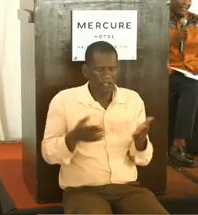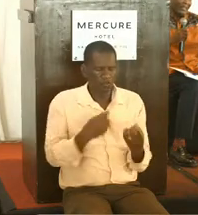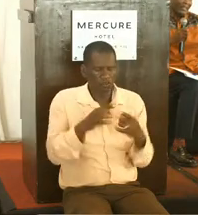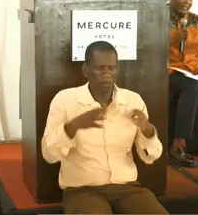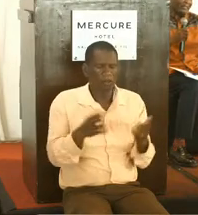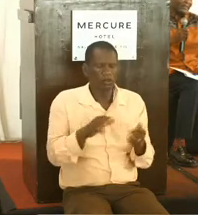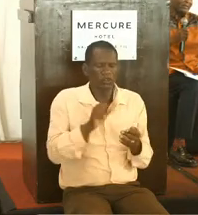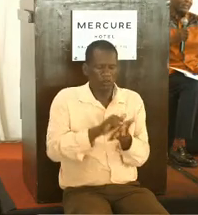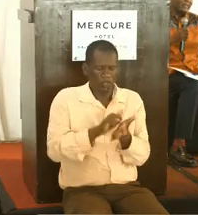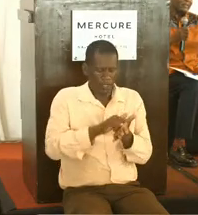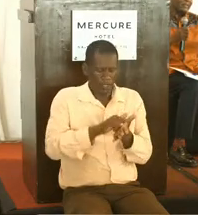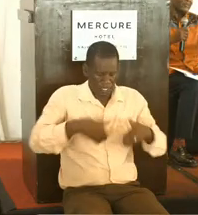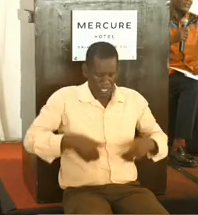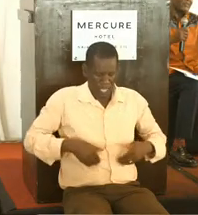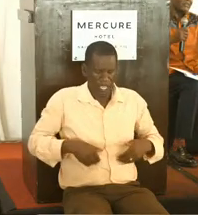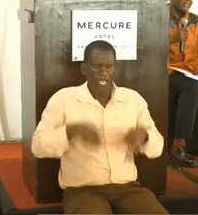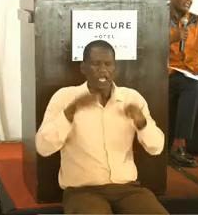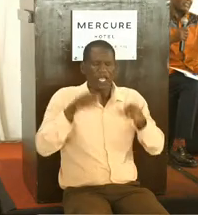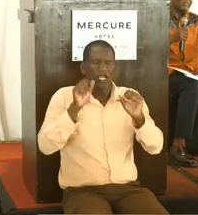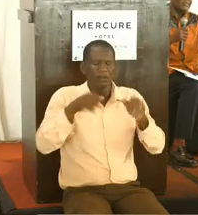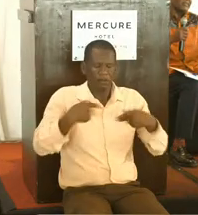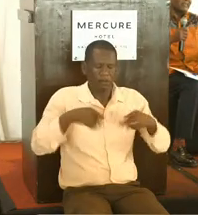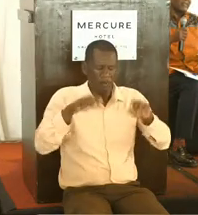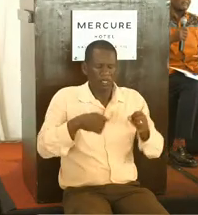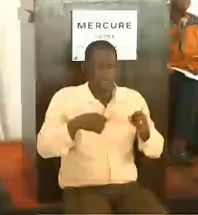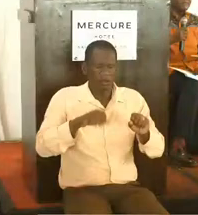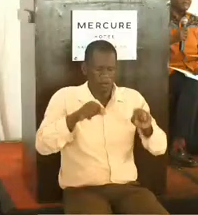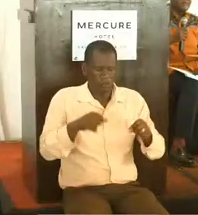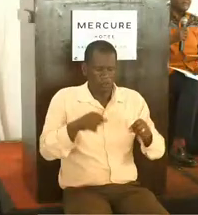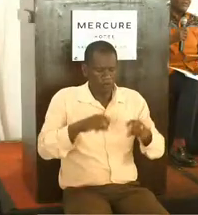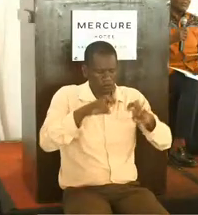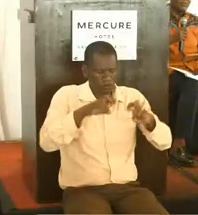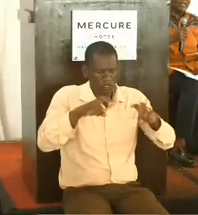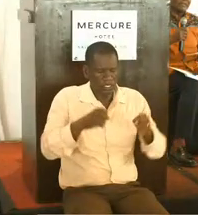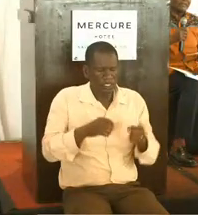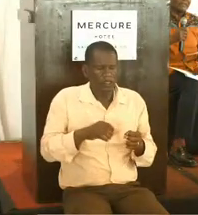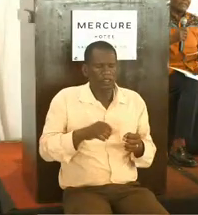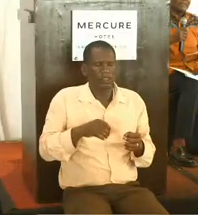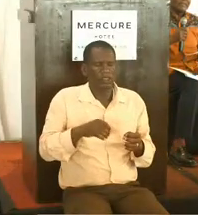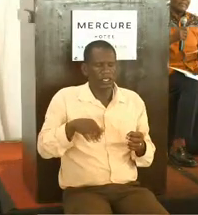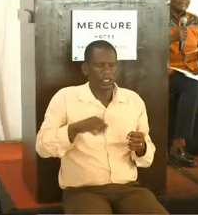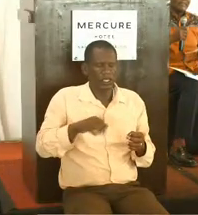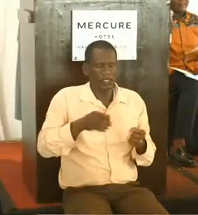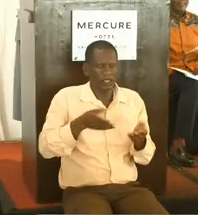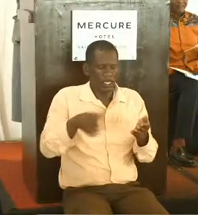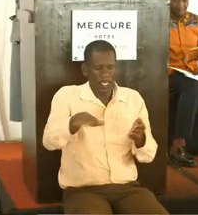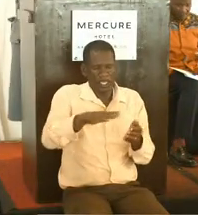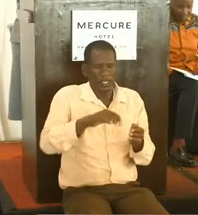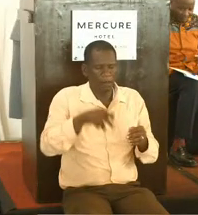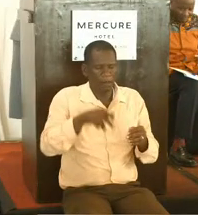the young girl can be able to study uh the local plants